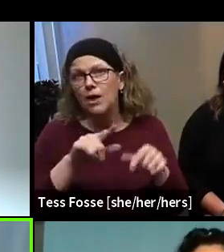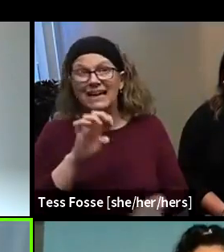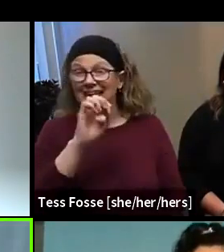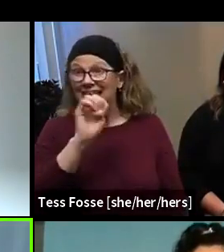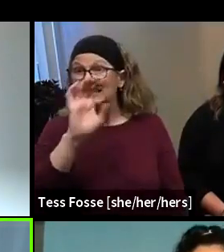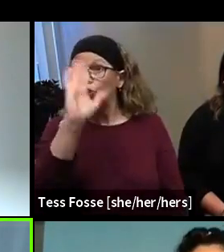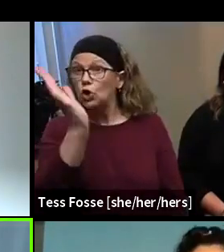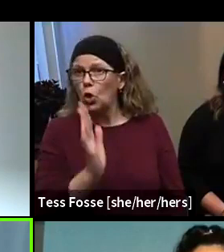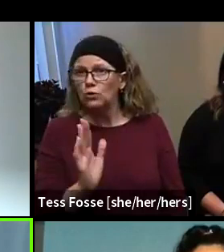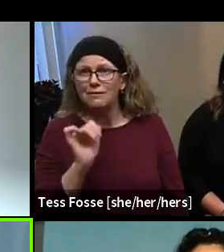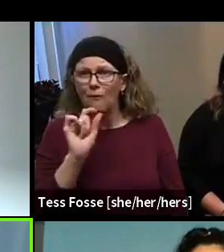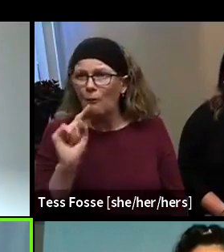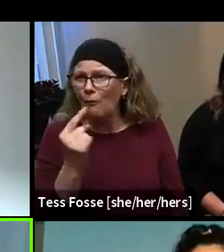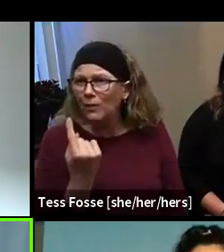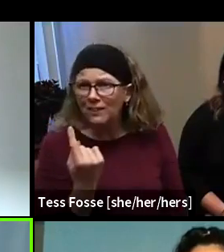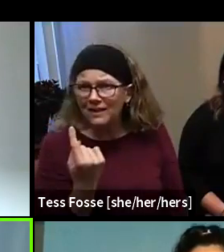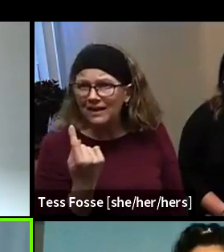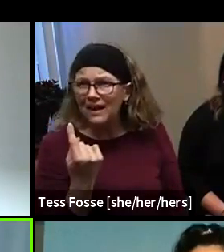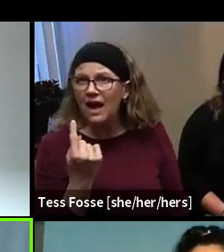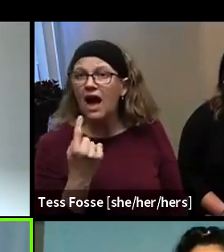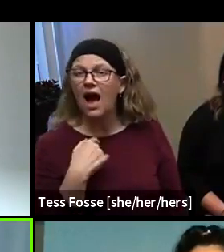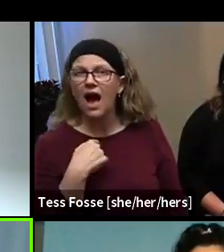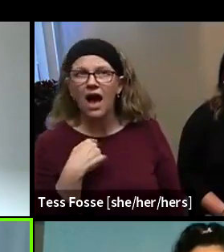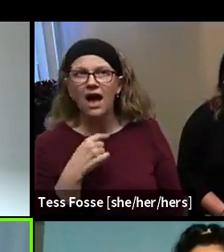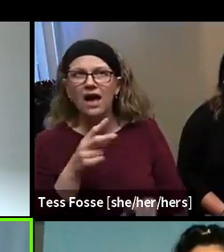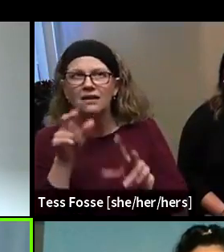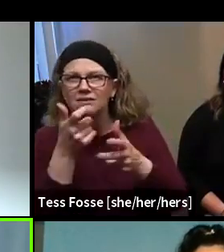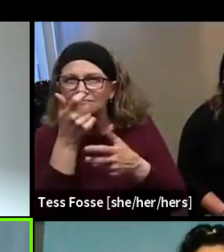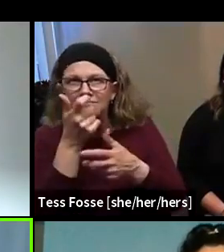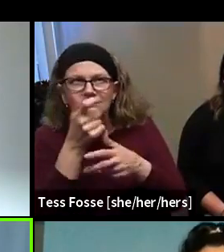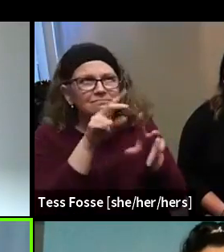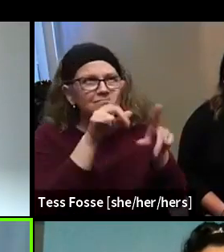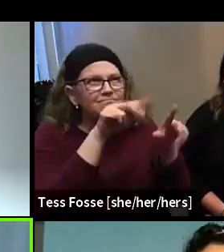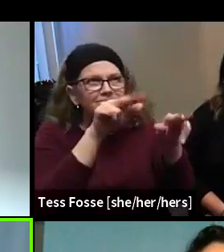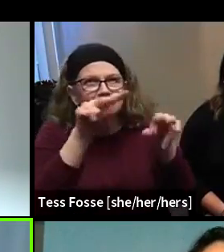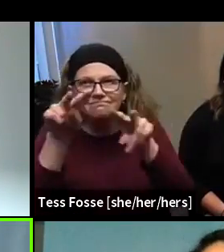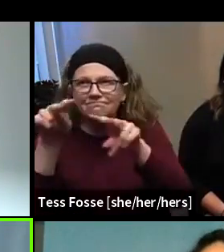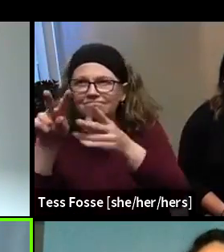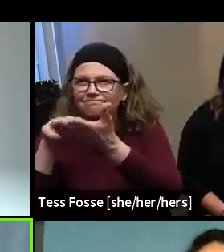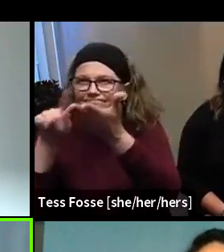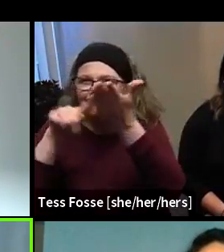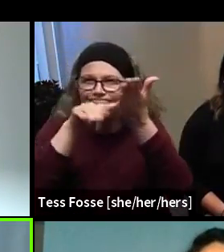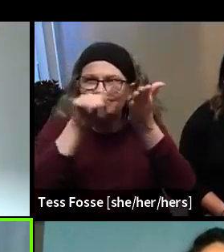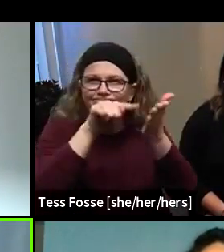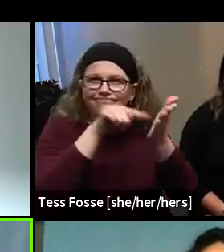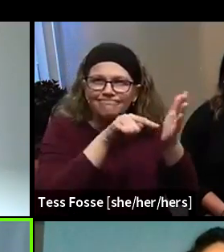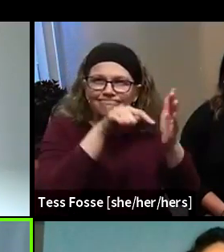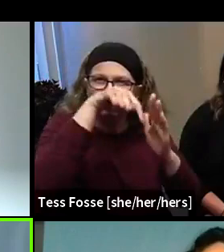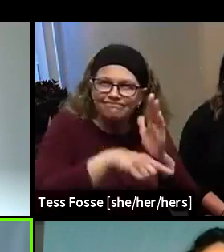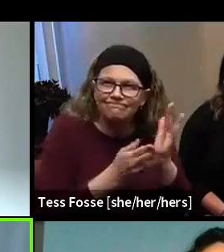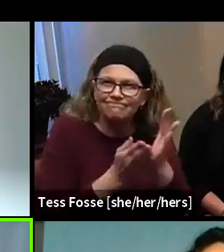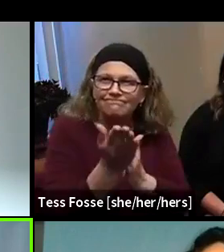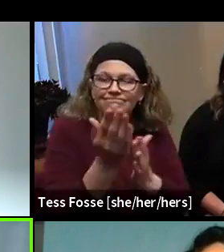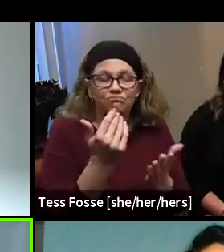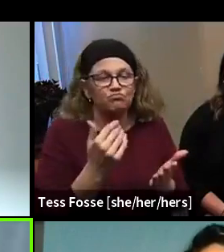Coast. I shopped around, and lo and behold, Bloomsburg's just the